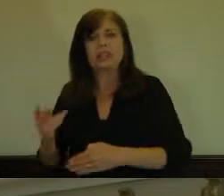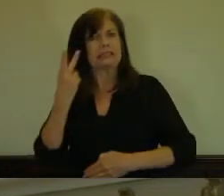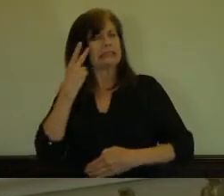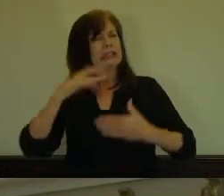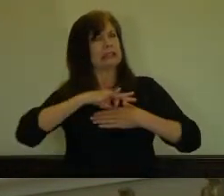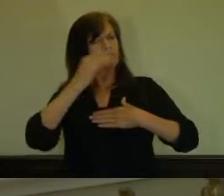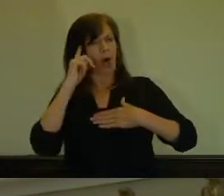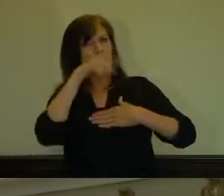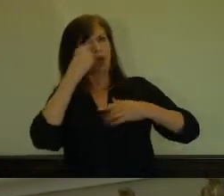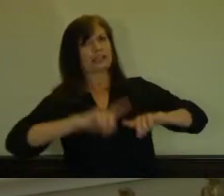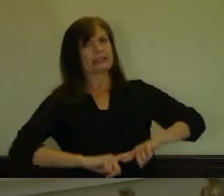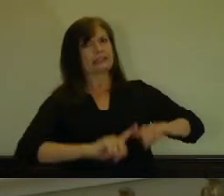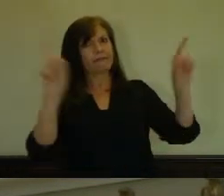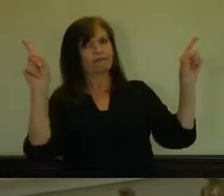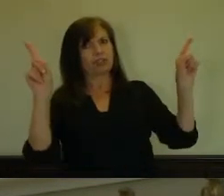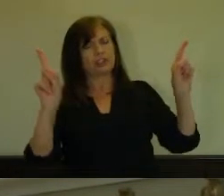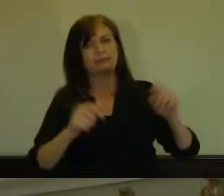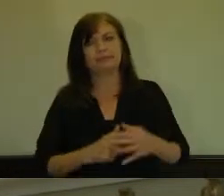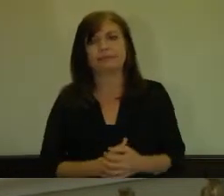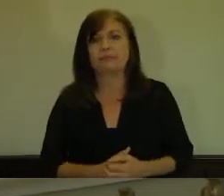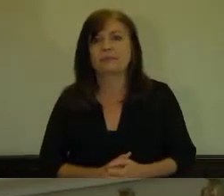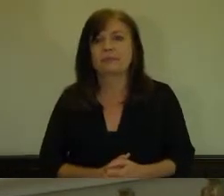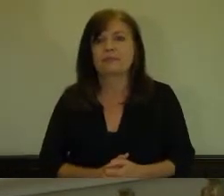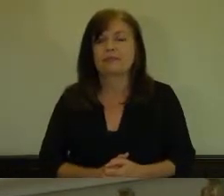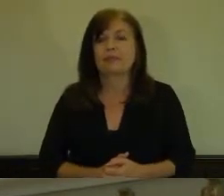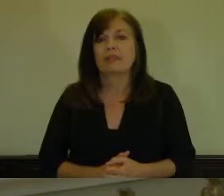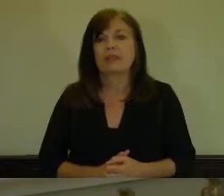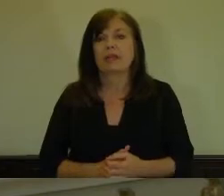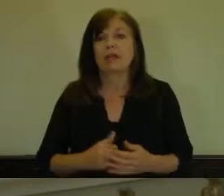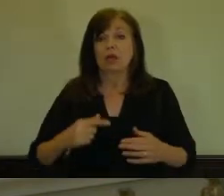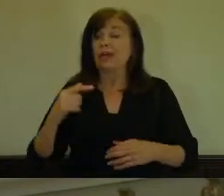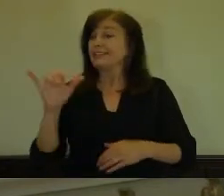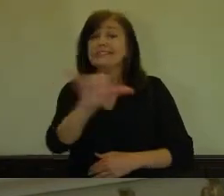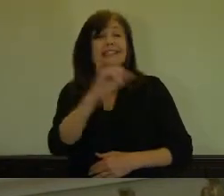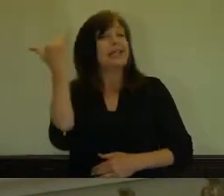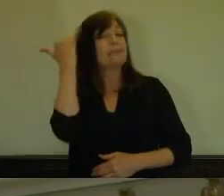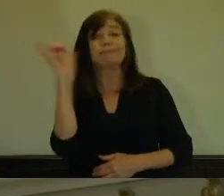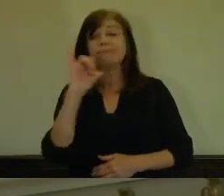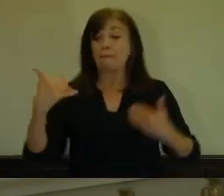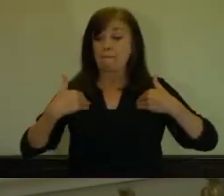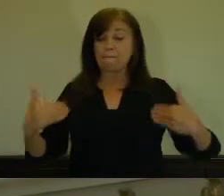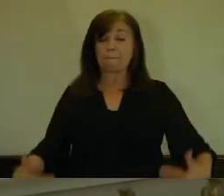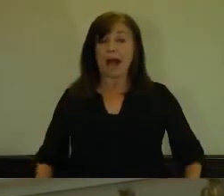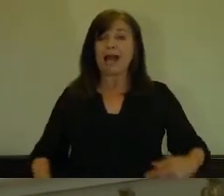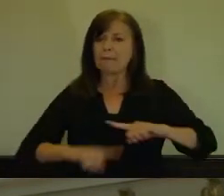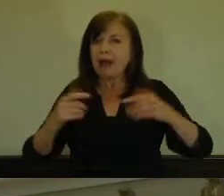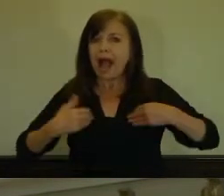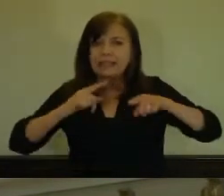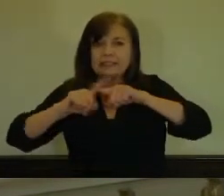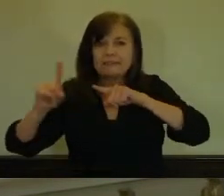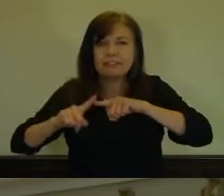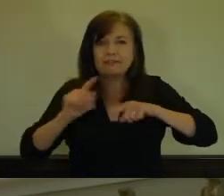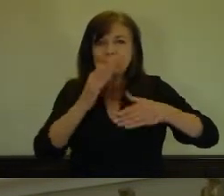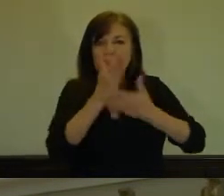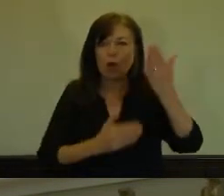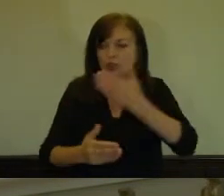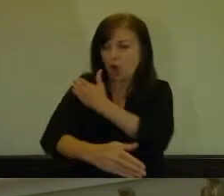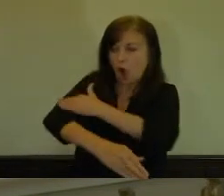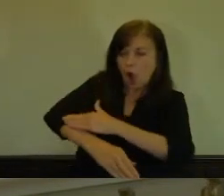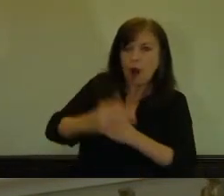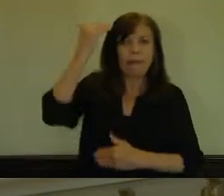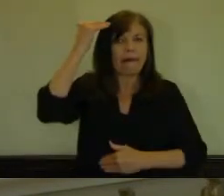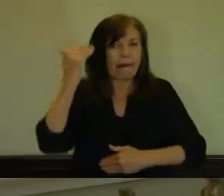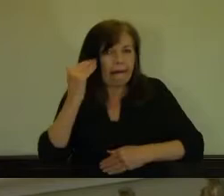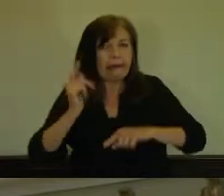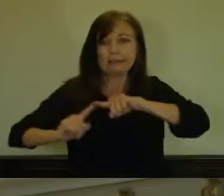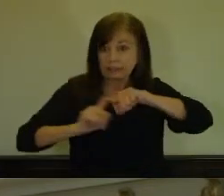Spirit is given for some benefit. As a body is one through, though it has many parts, and